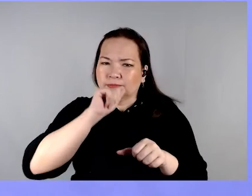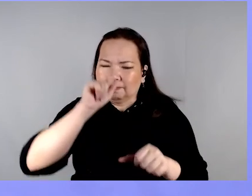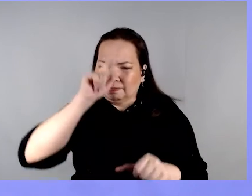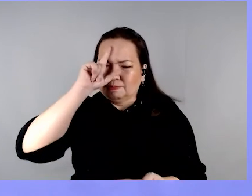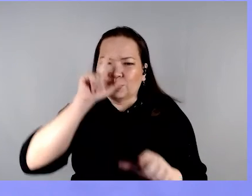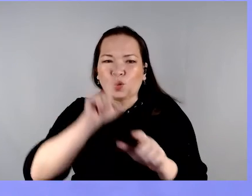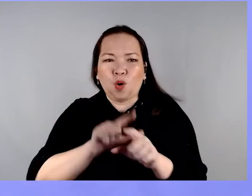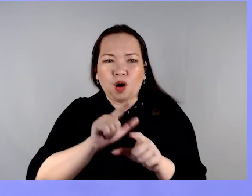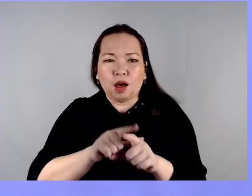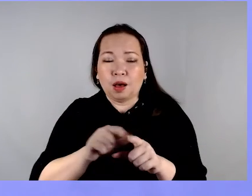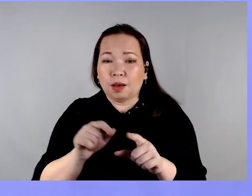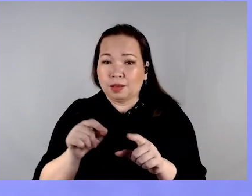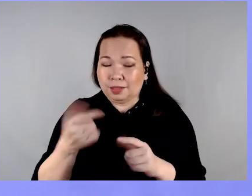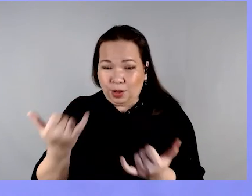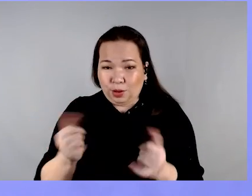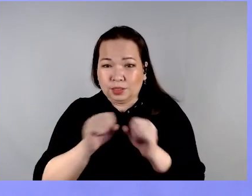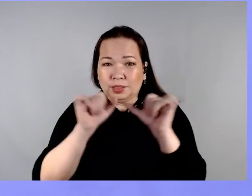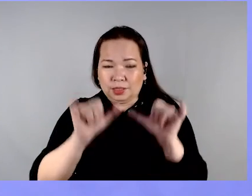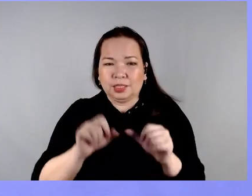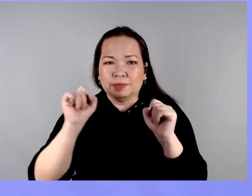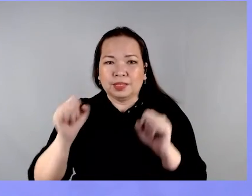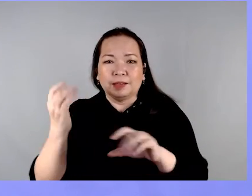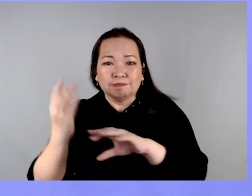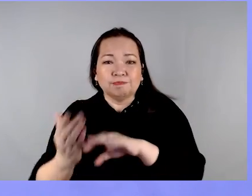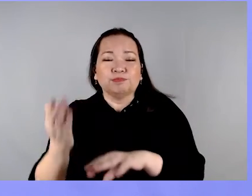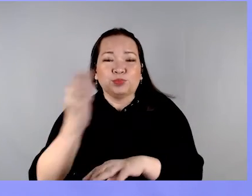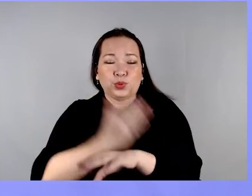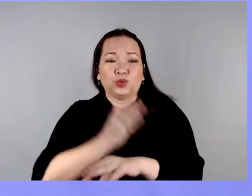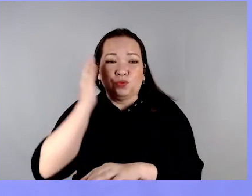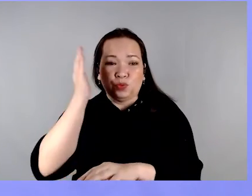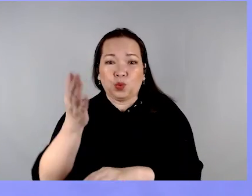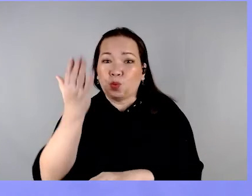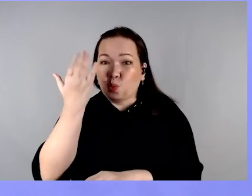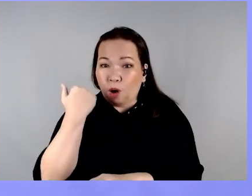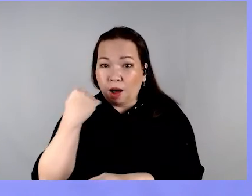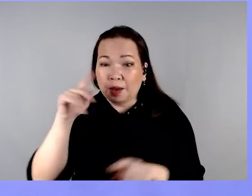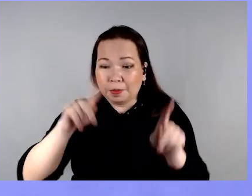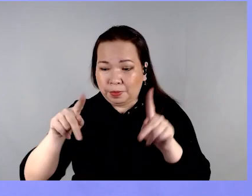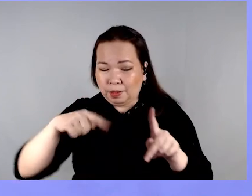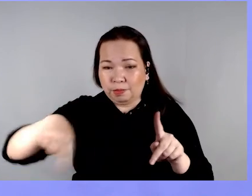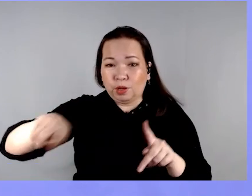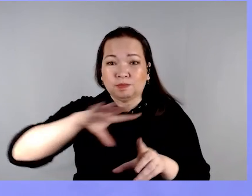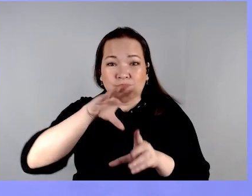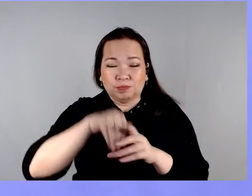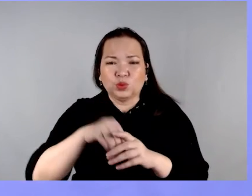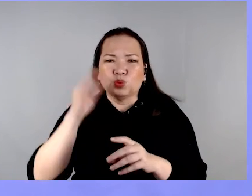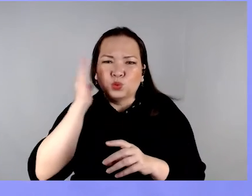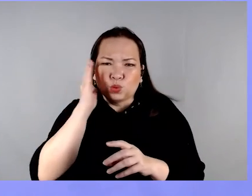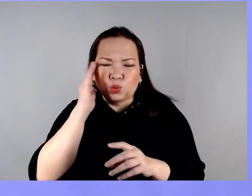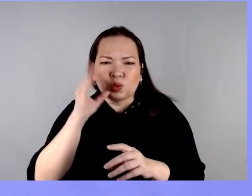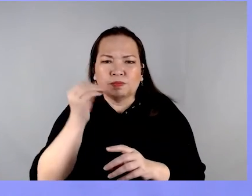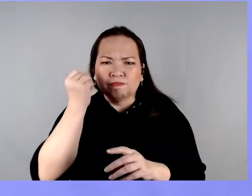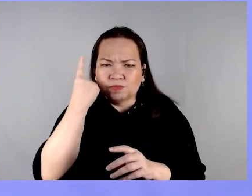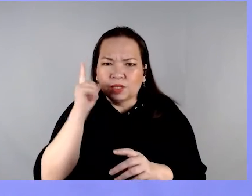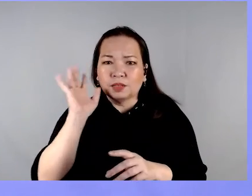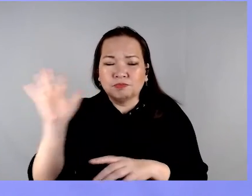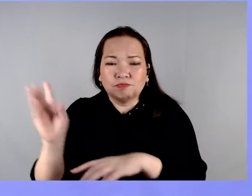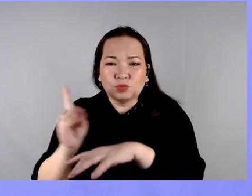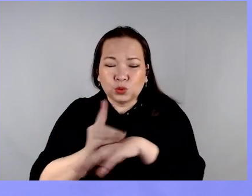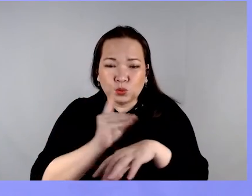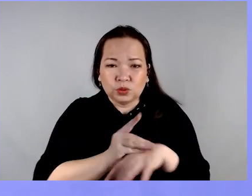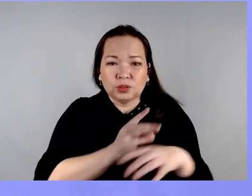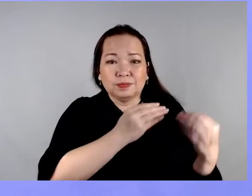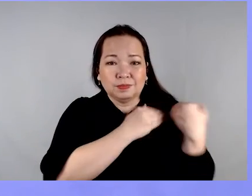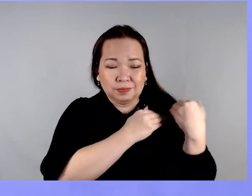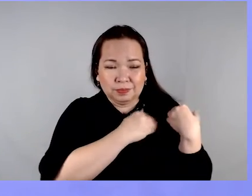remain steadfast in the belief that the system we have will change for the better, because the people involved know and